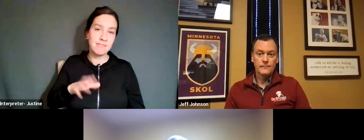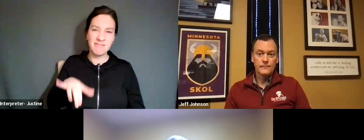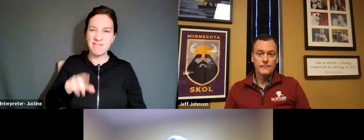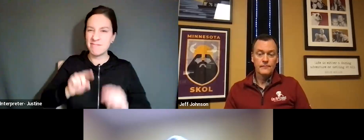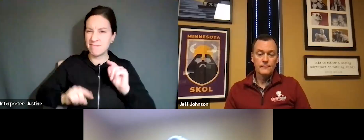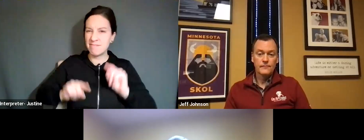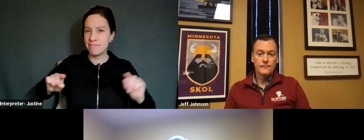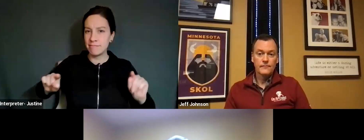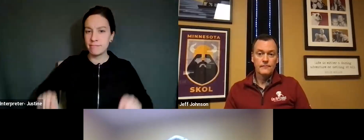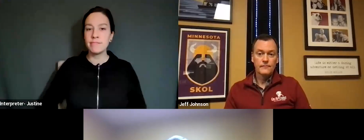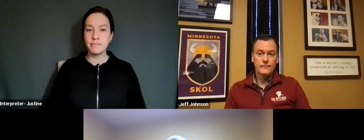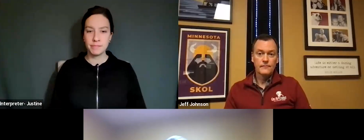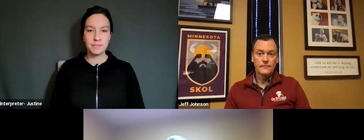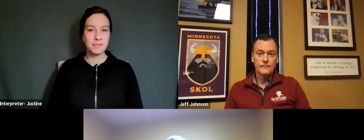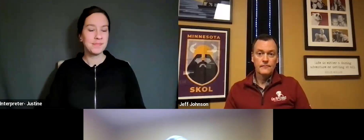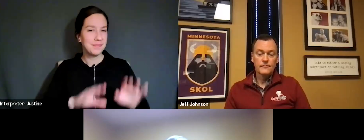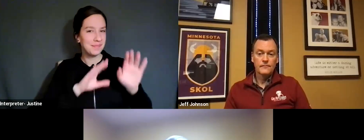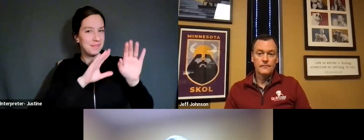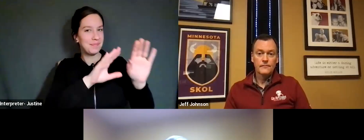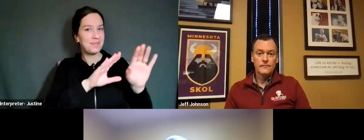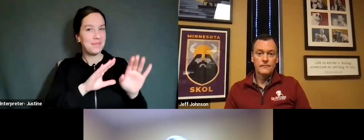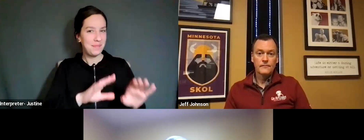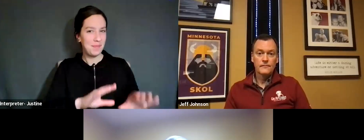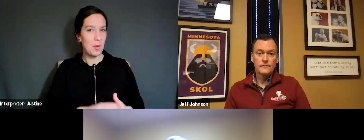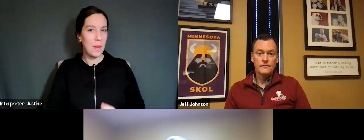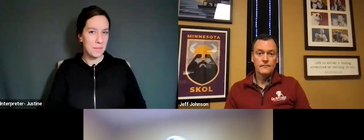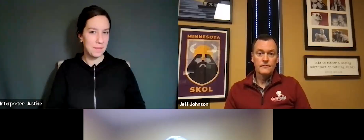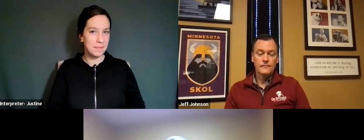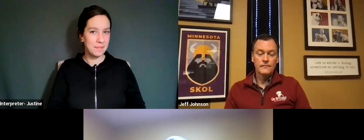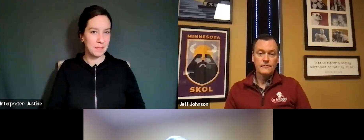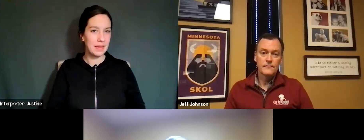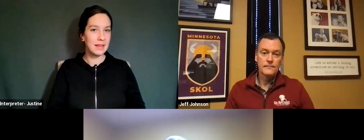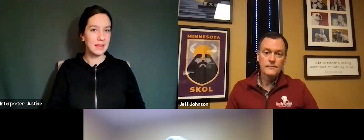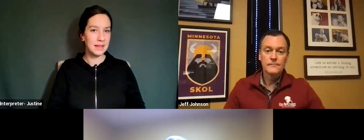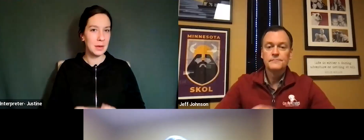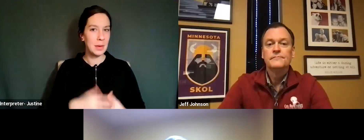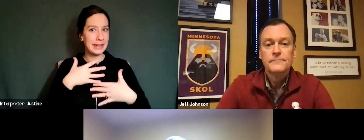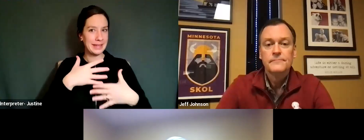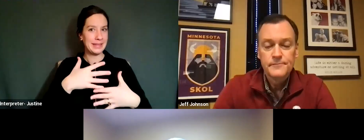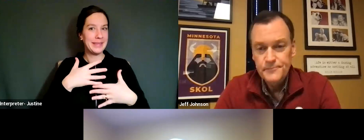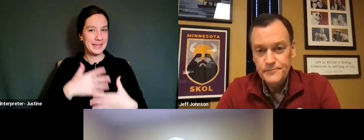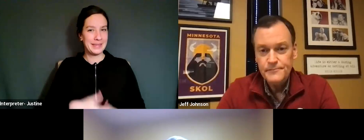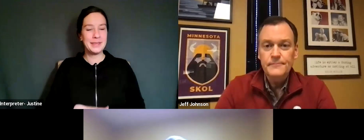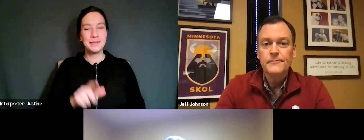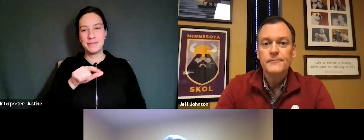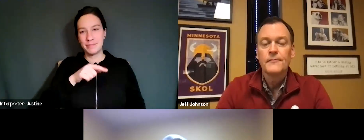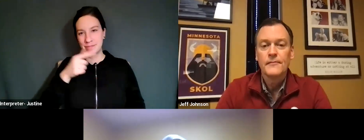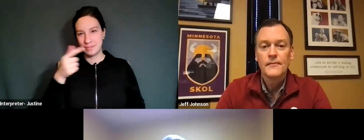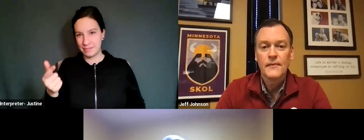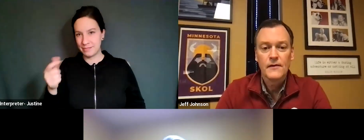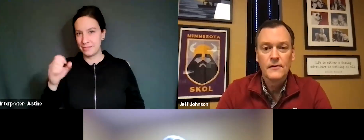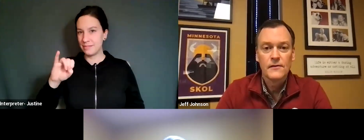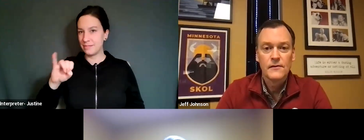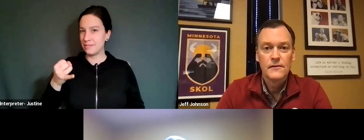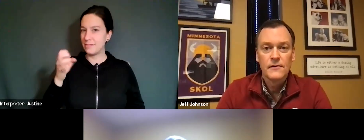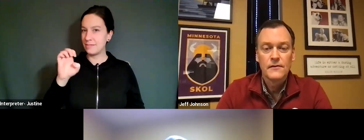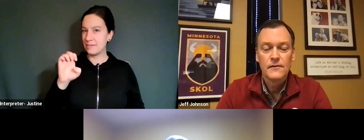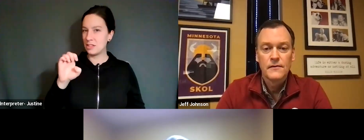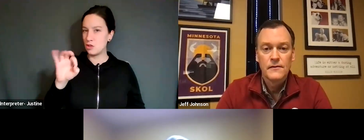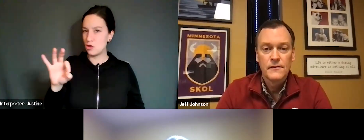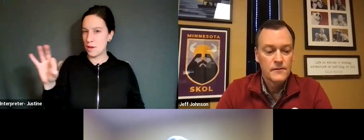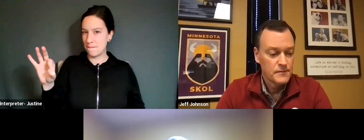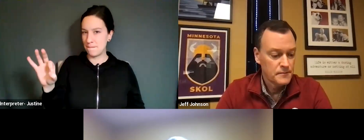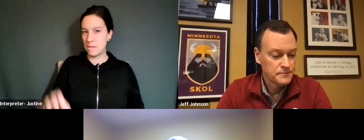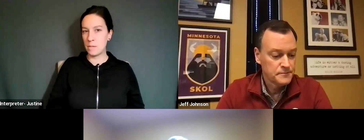All right, great. We'll give you just a quick breather and bring Jeff in and kind of bounce back and forth as we